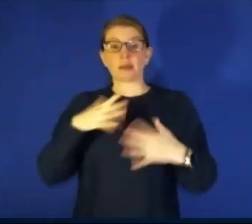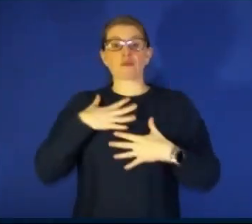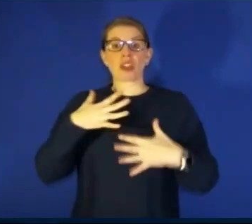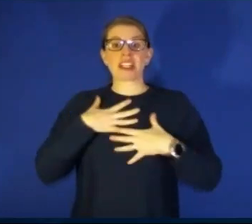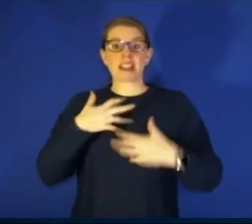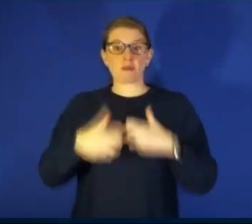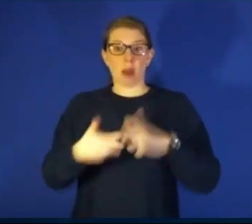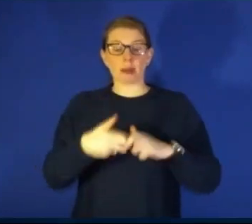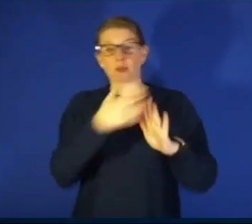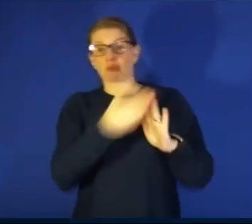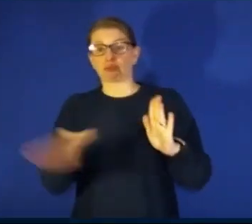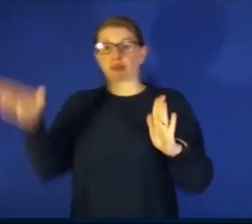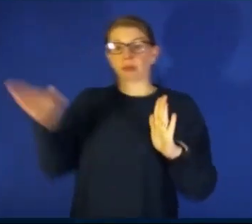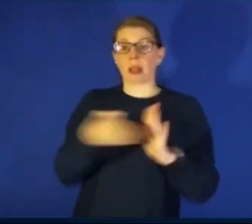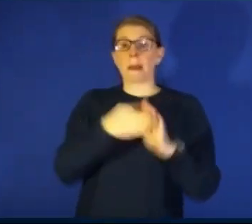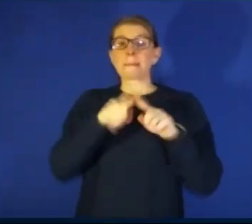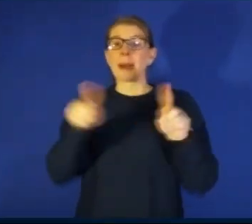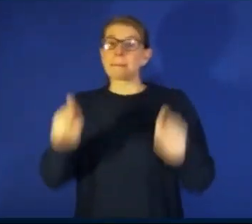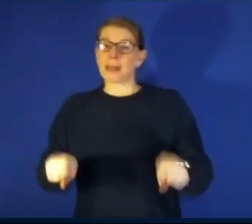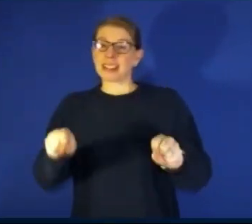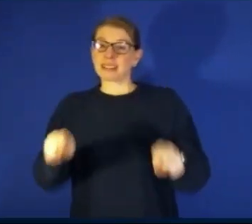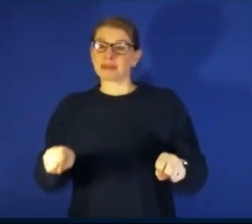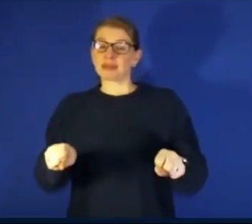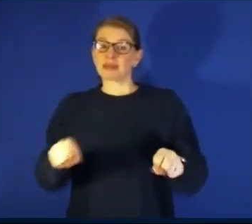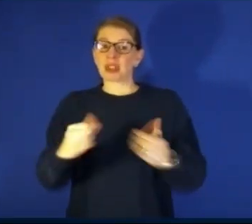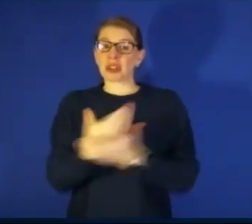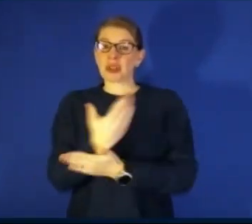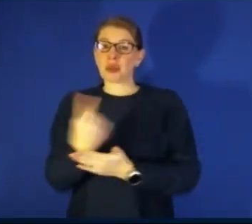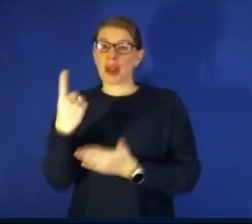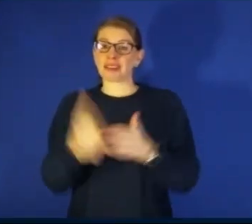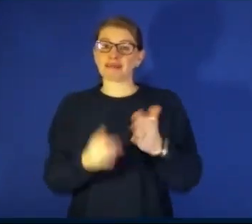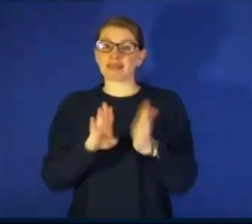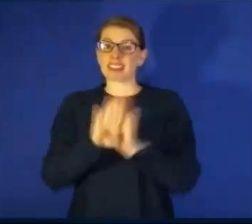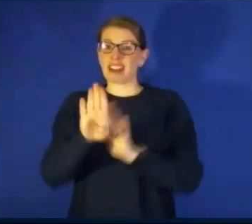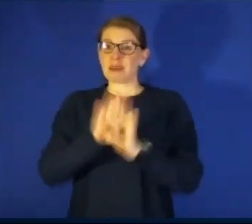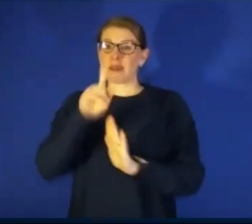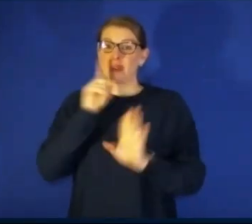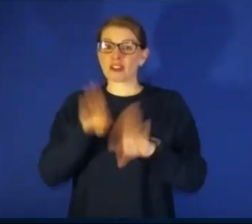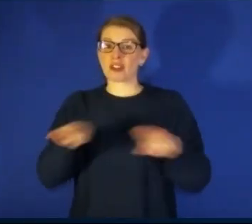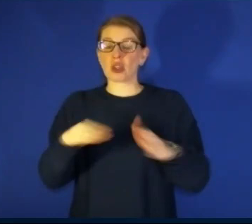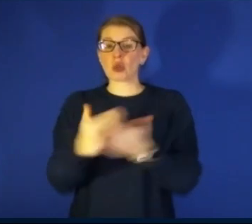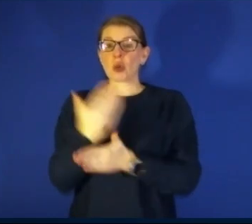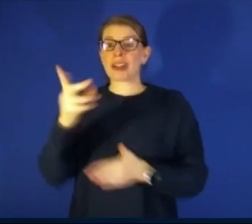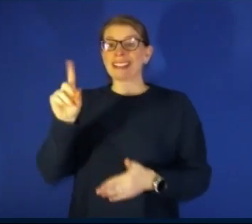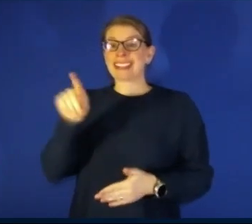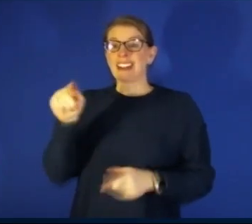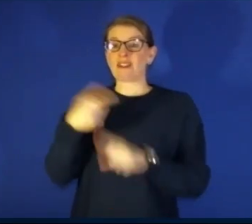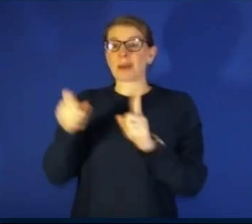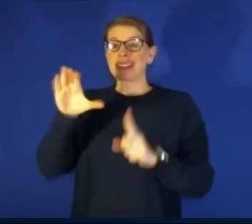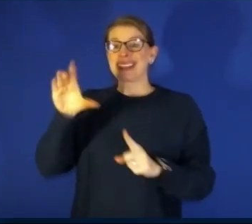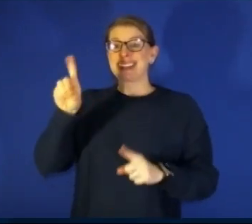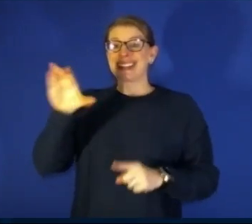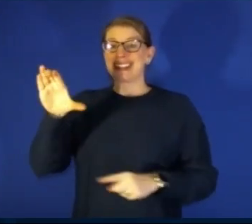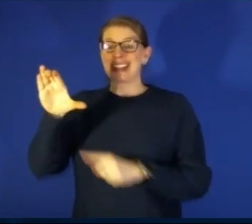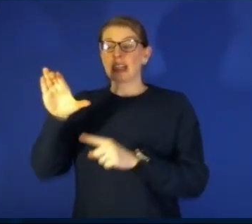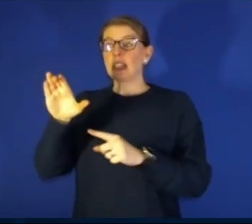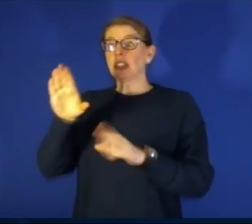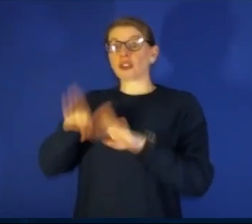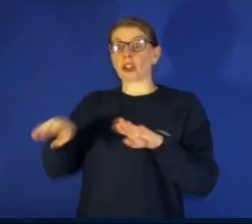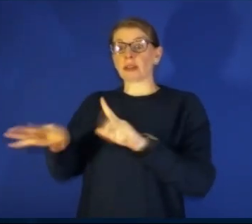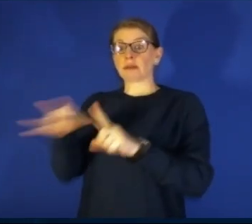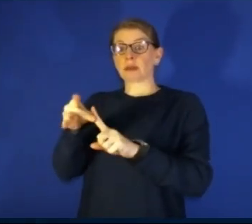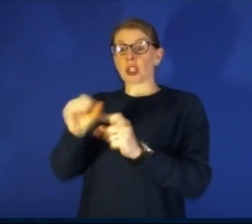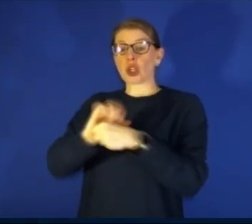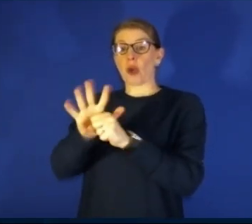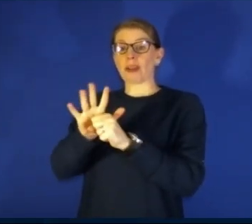there's a possibility that there's a new one for children, and that's diabetes. New data from the CDC finds that children infected with COVID were more likely to